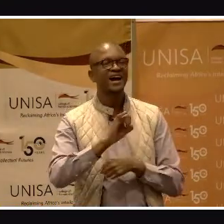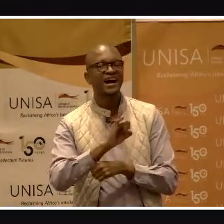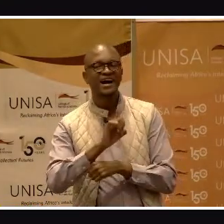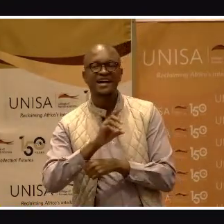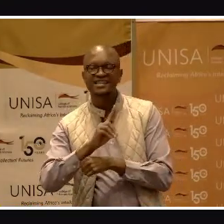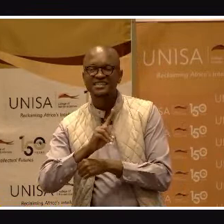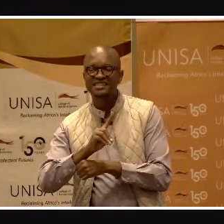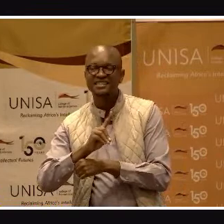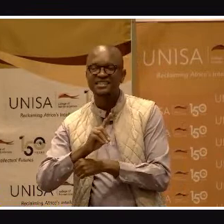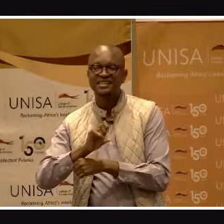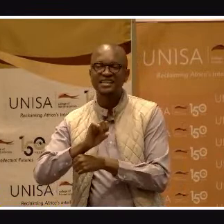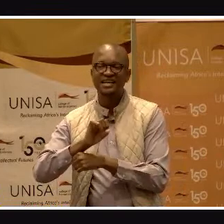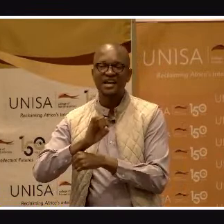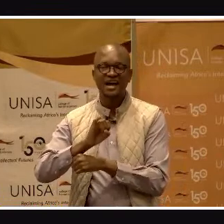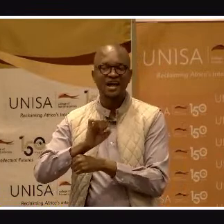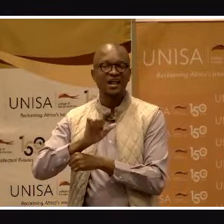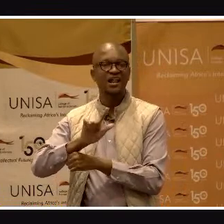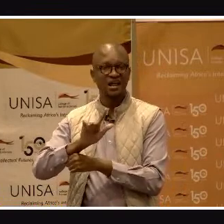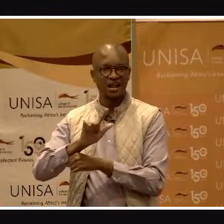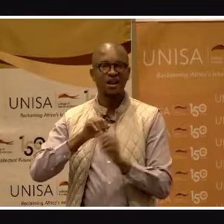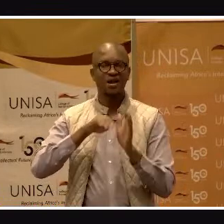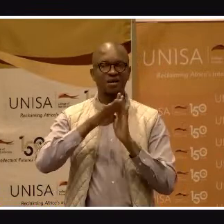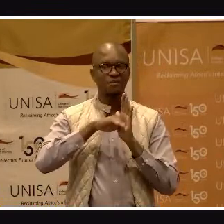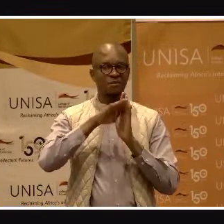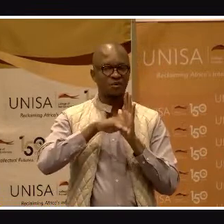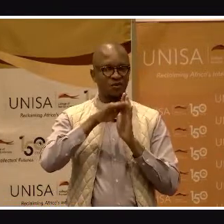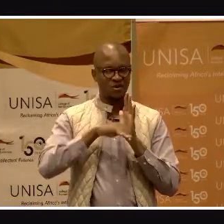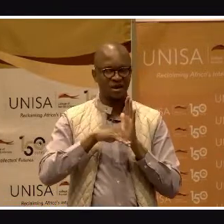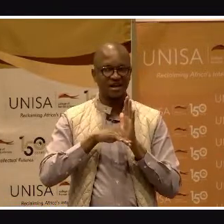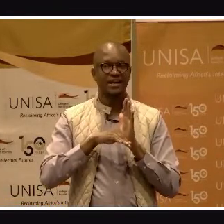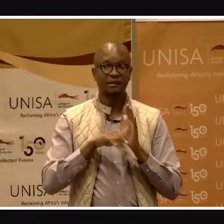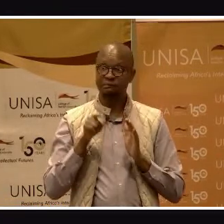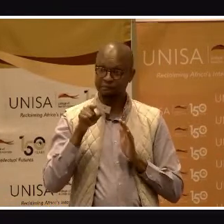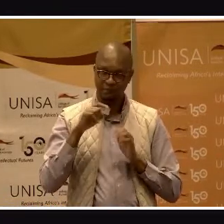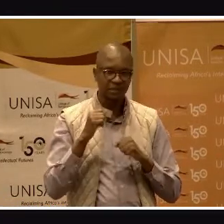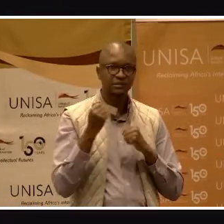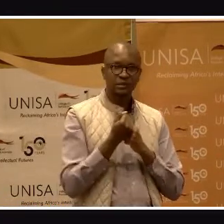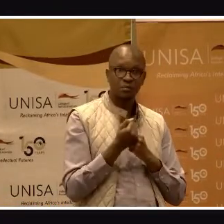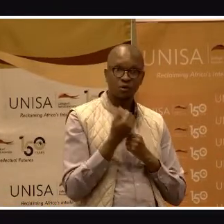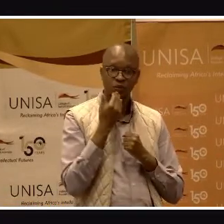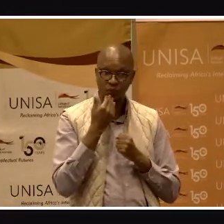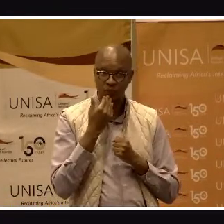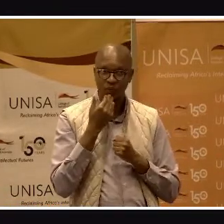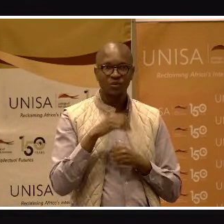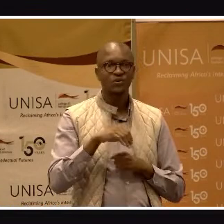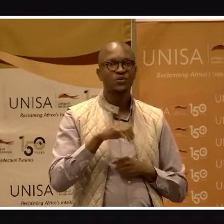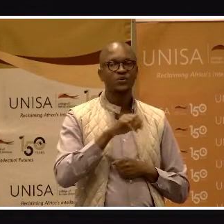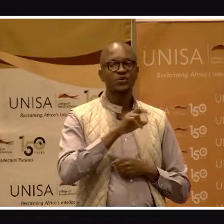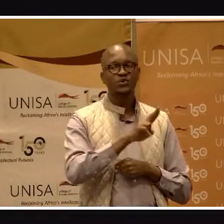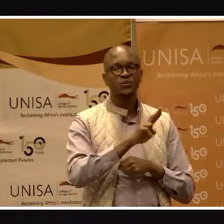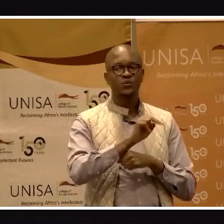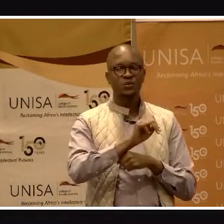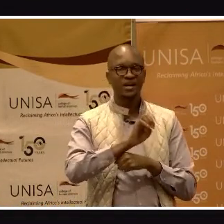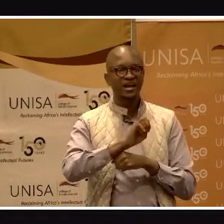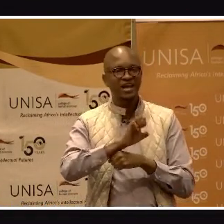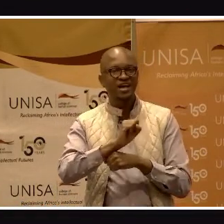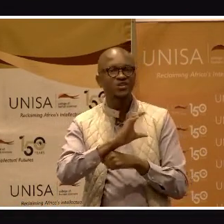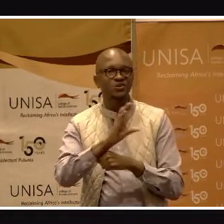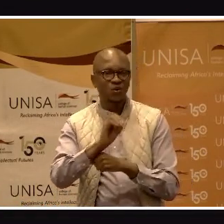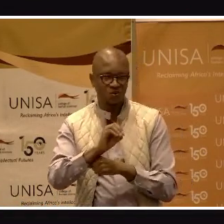championed by UNESCO. Okay, and the IDA, looking at it, you